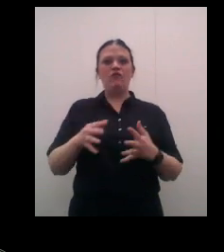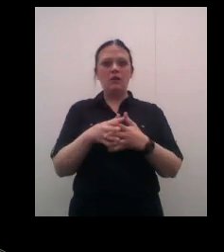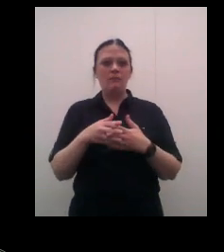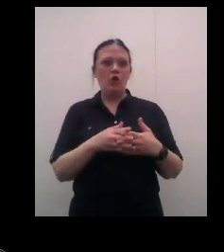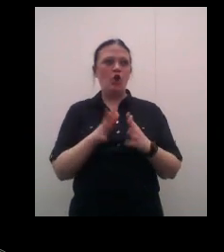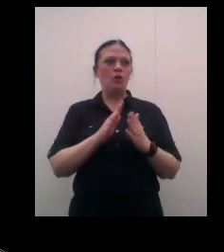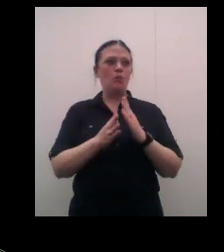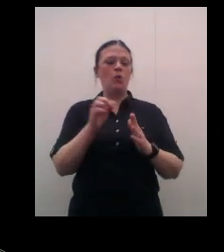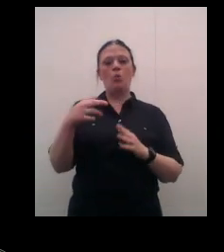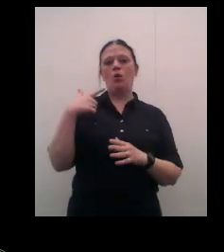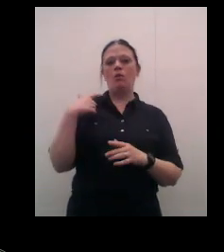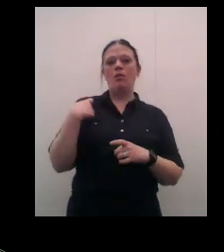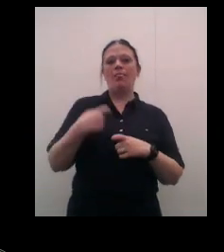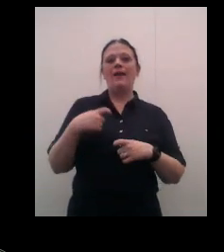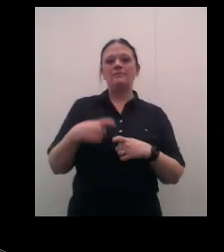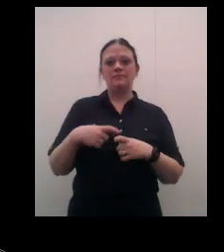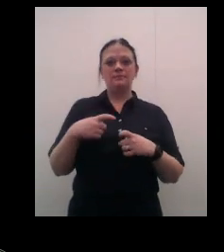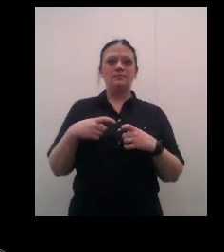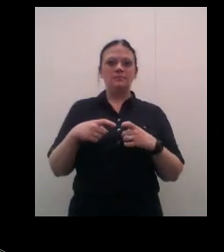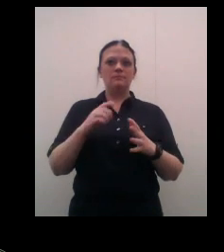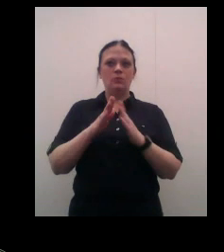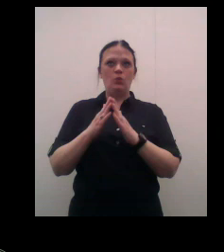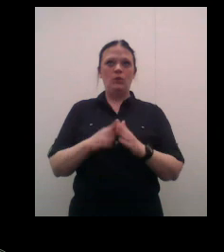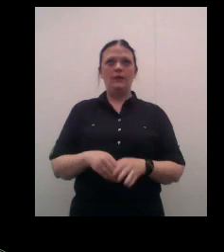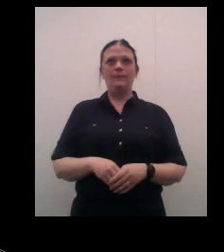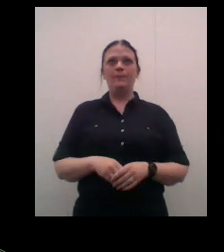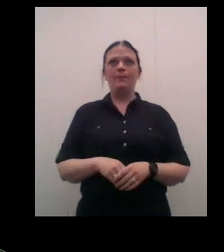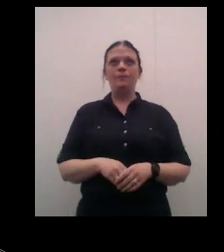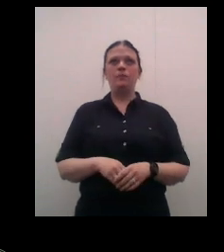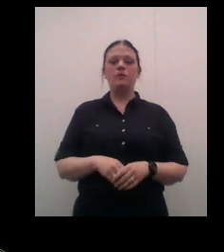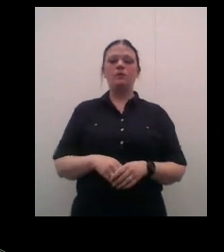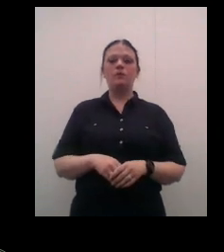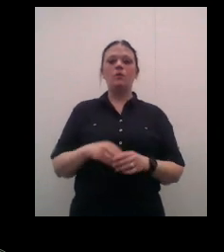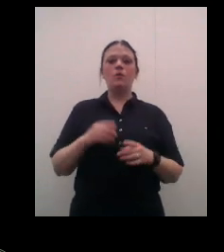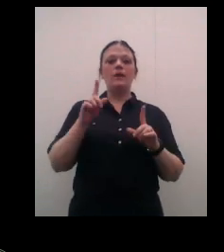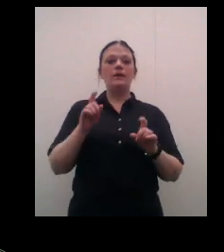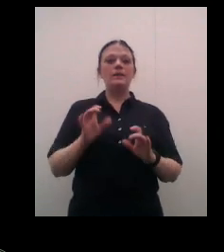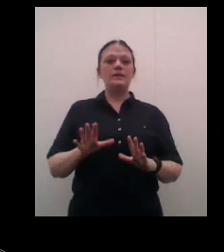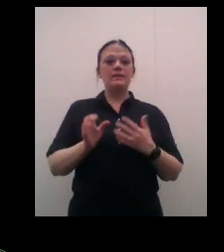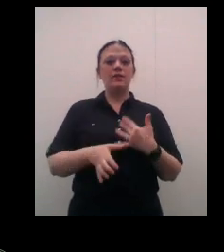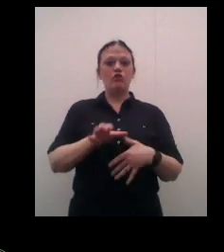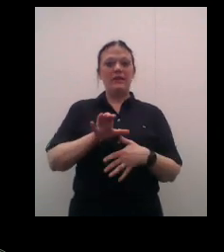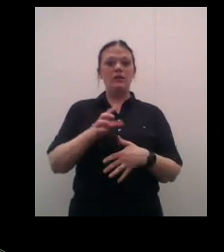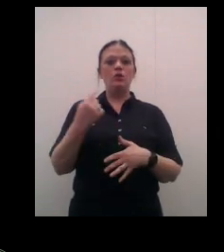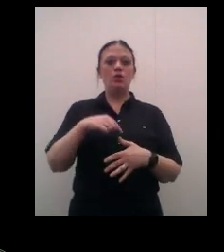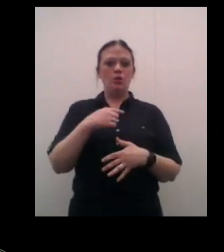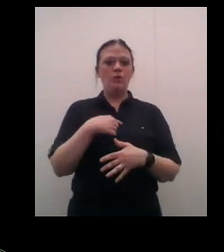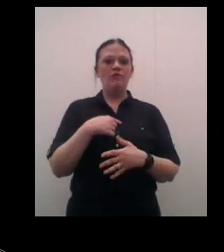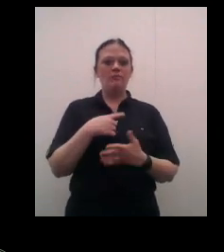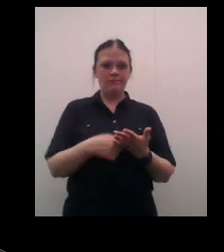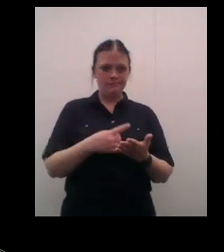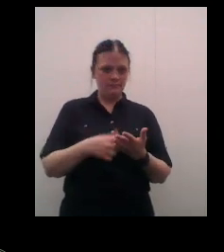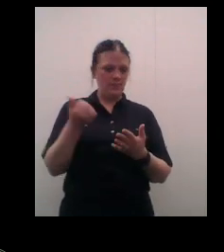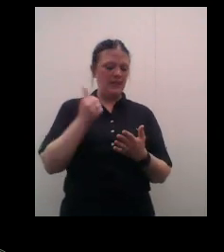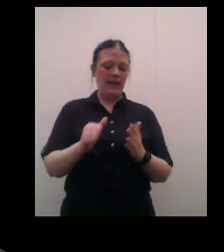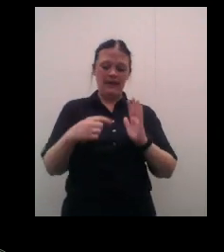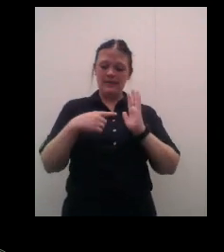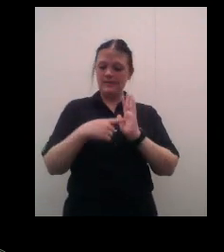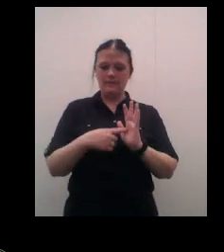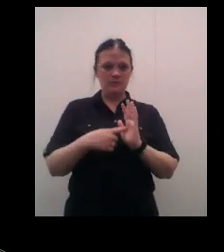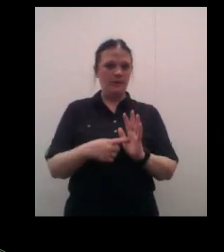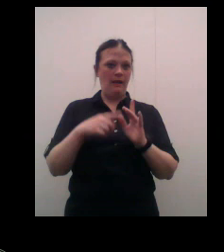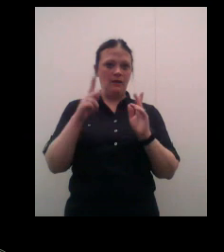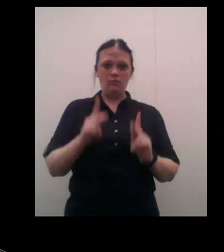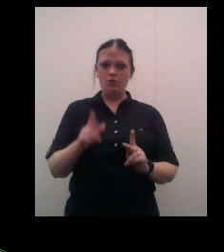Latino community. Public health lab and testing criteria, we've been talking about this. Any symptomatic individual will